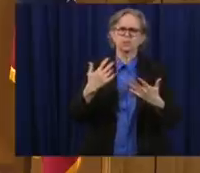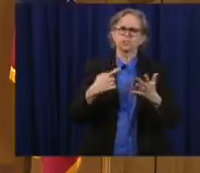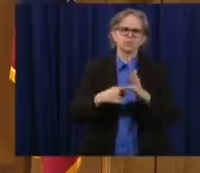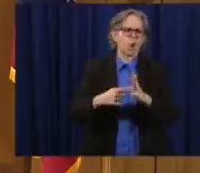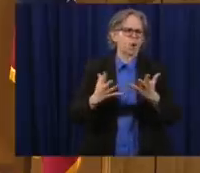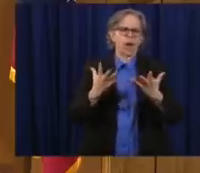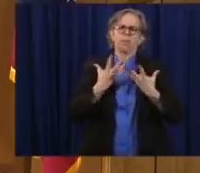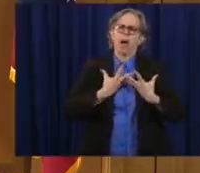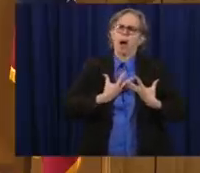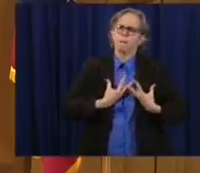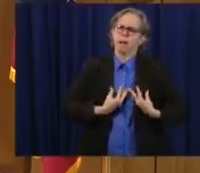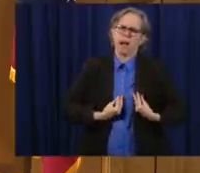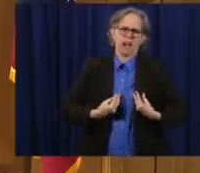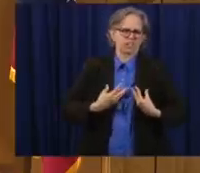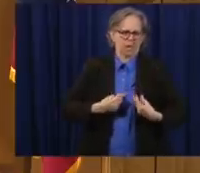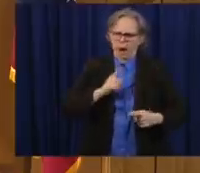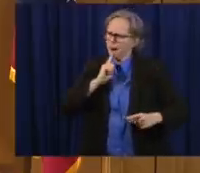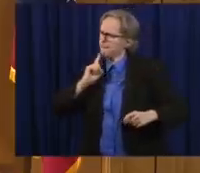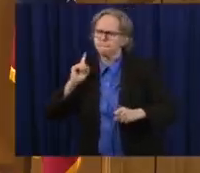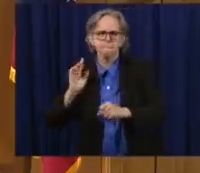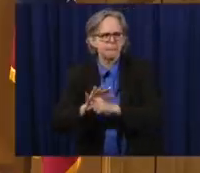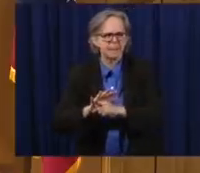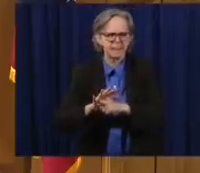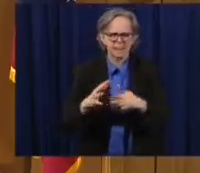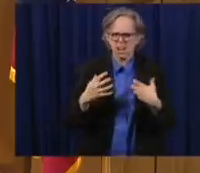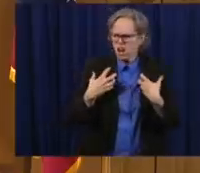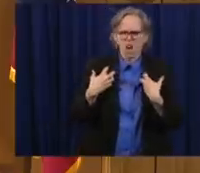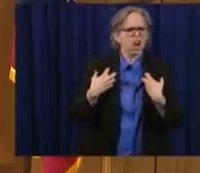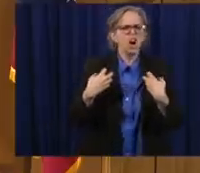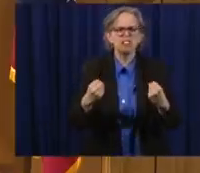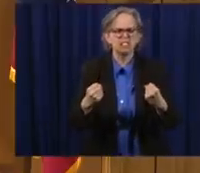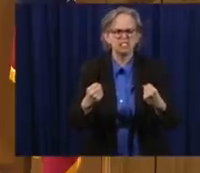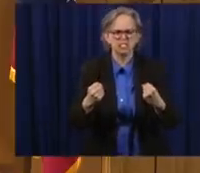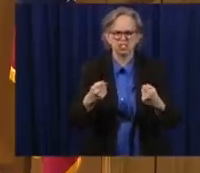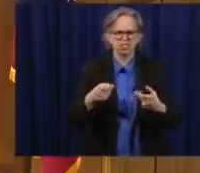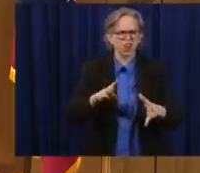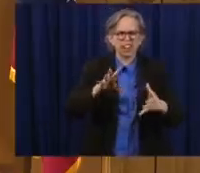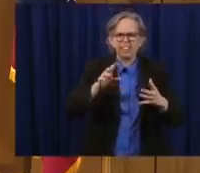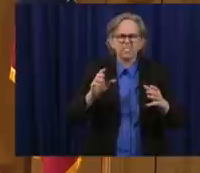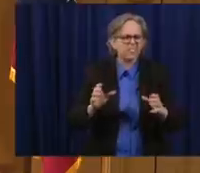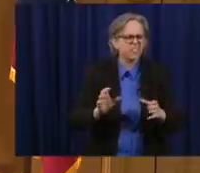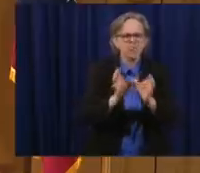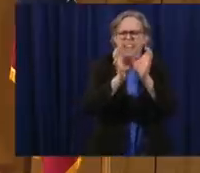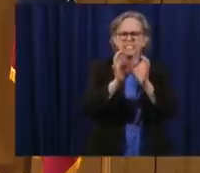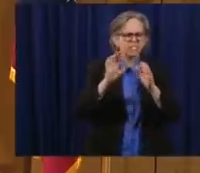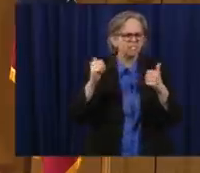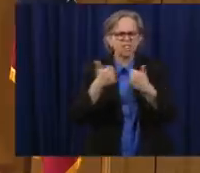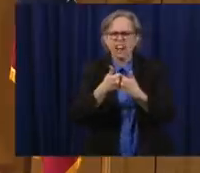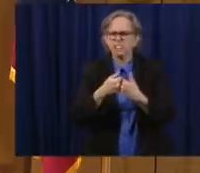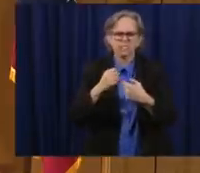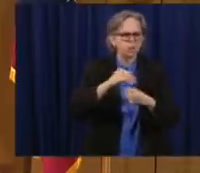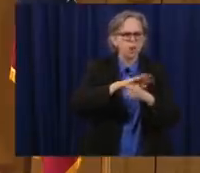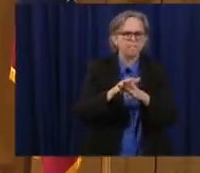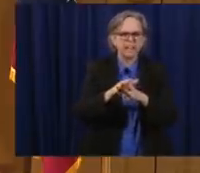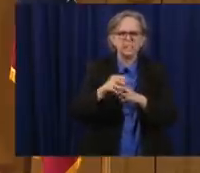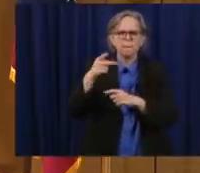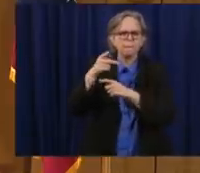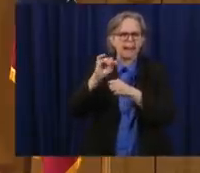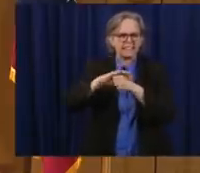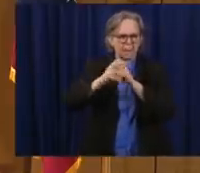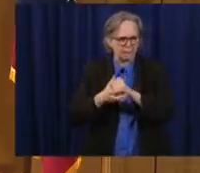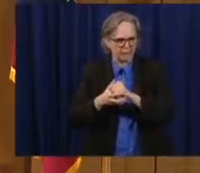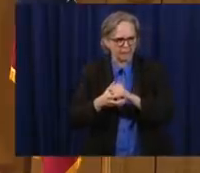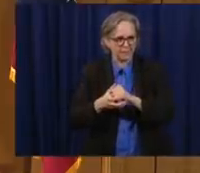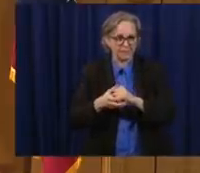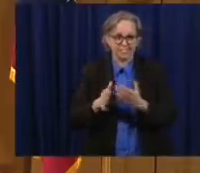commitment, and courage during the unprecedented challenge of the coronavirus pandemic. Let's take a look now and